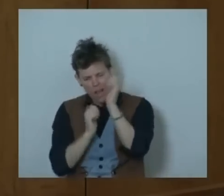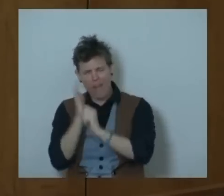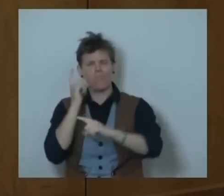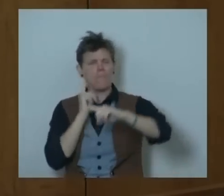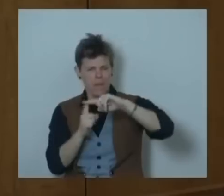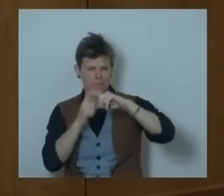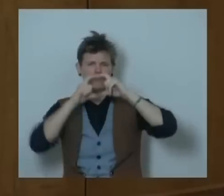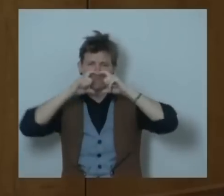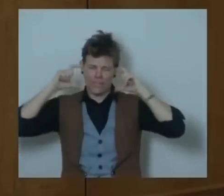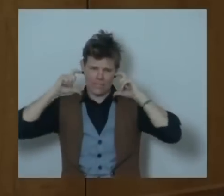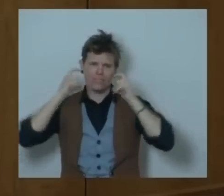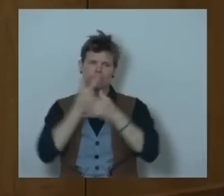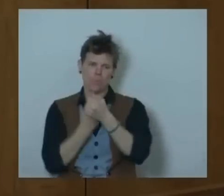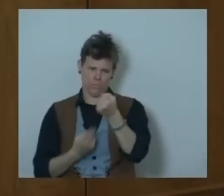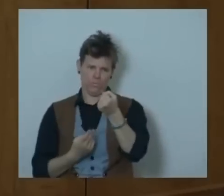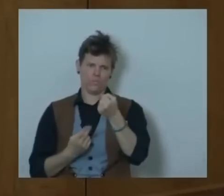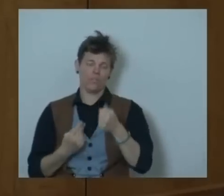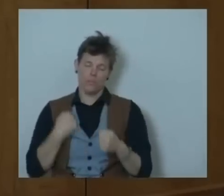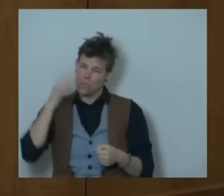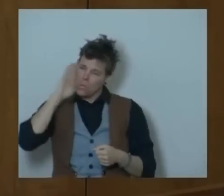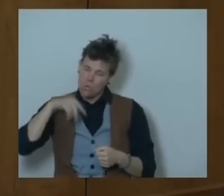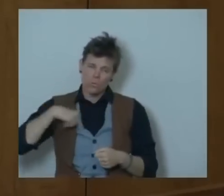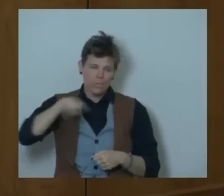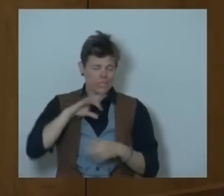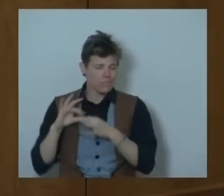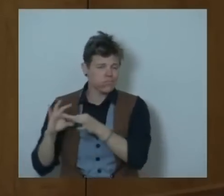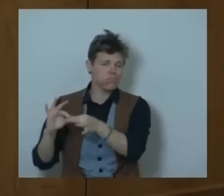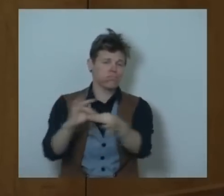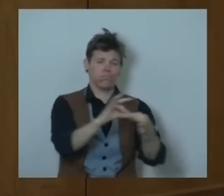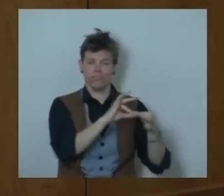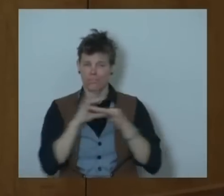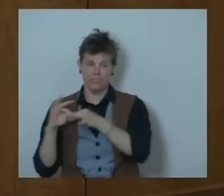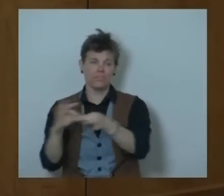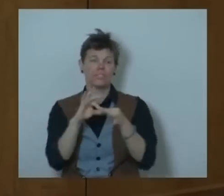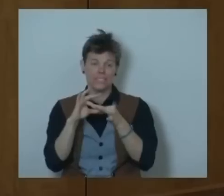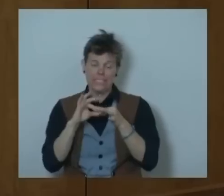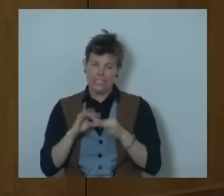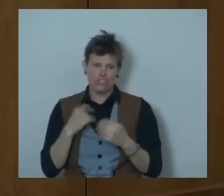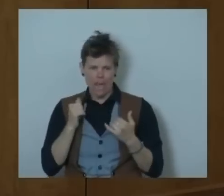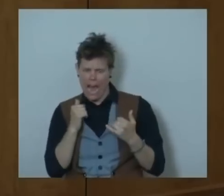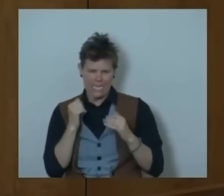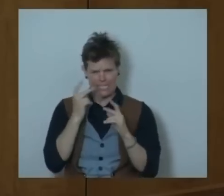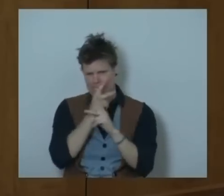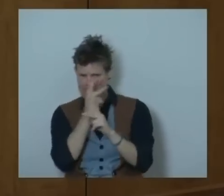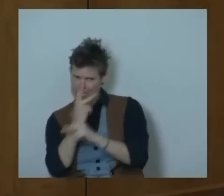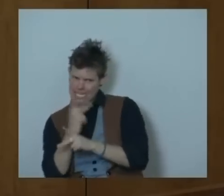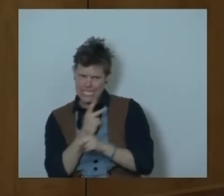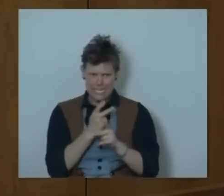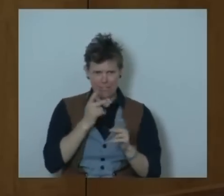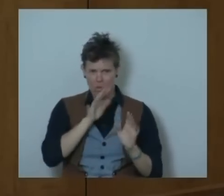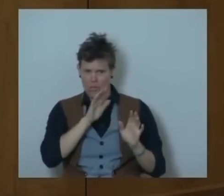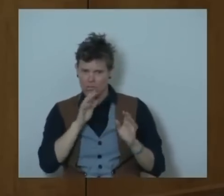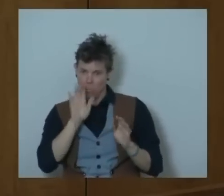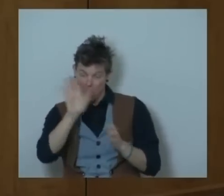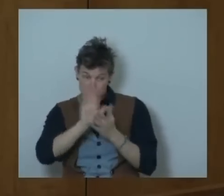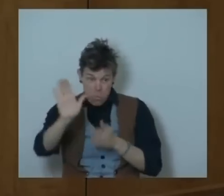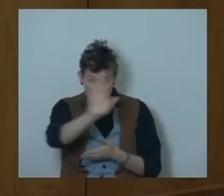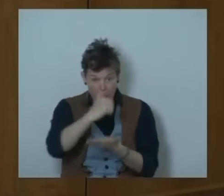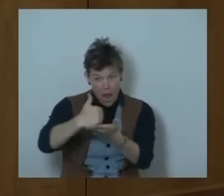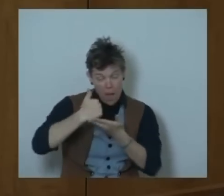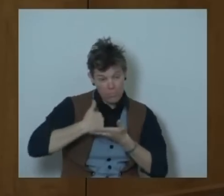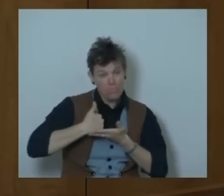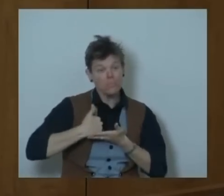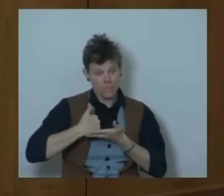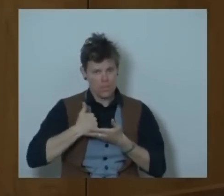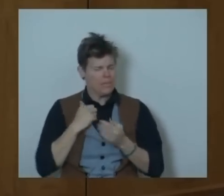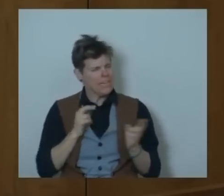think we're trying to put this strategy forth with all of your help to have us all get to that time